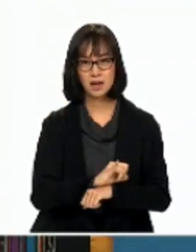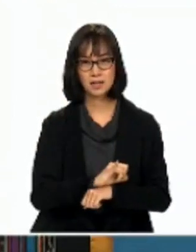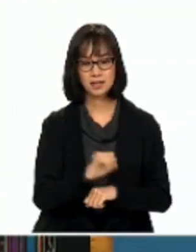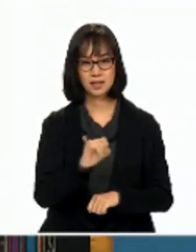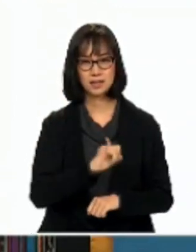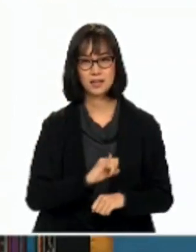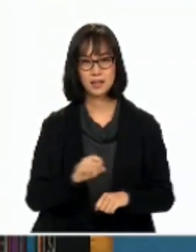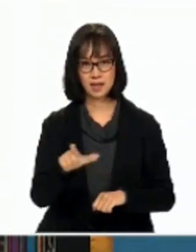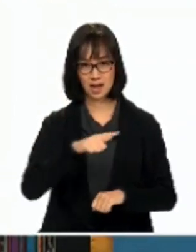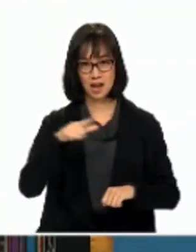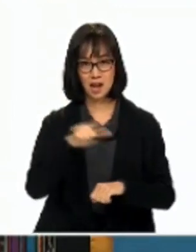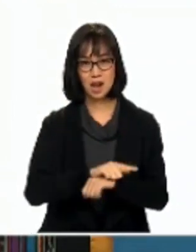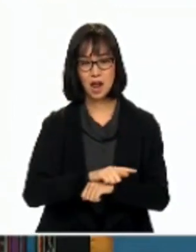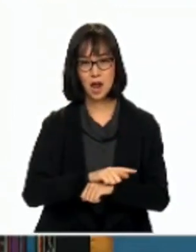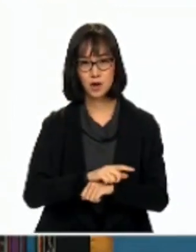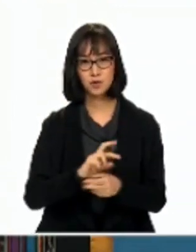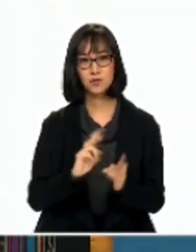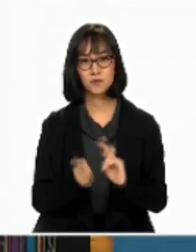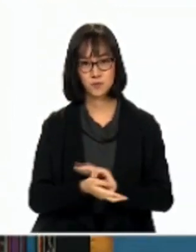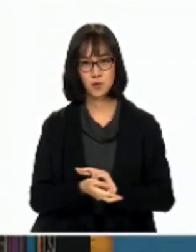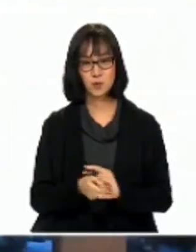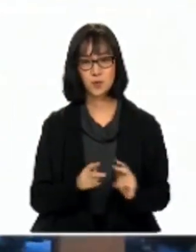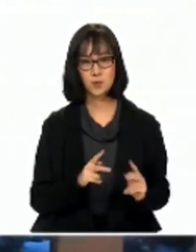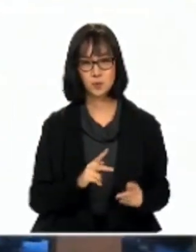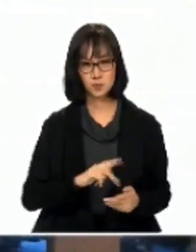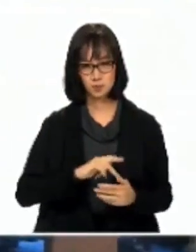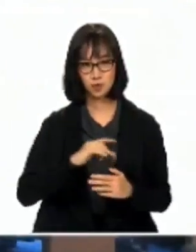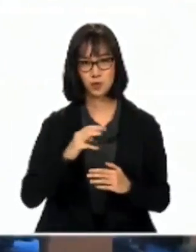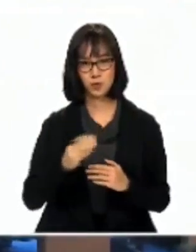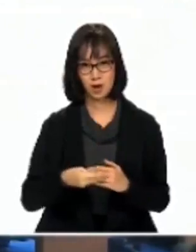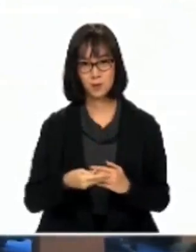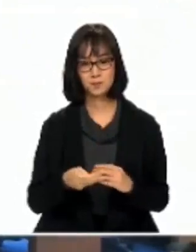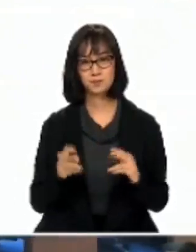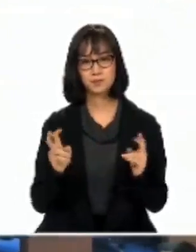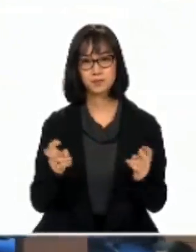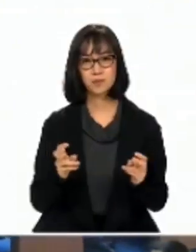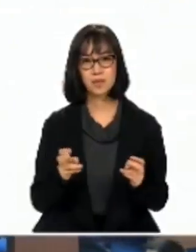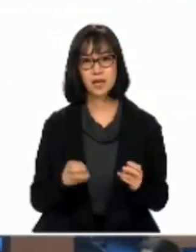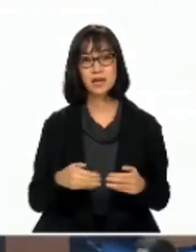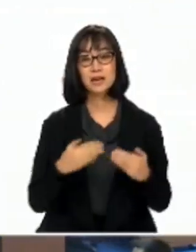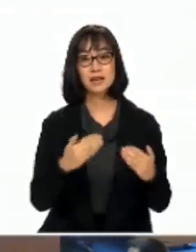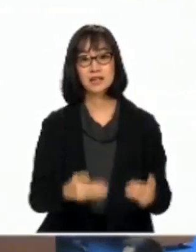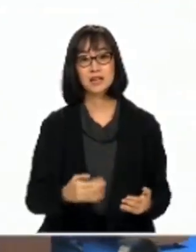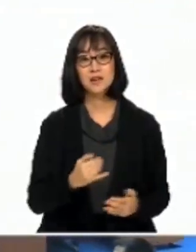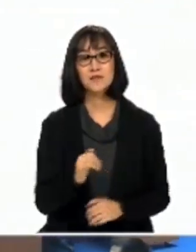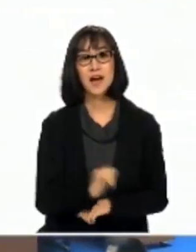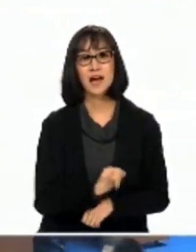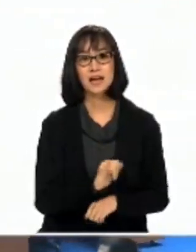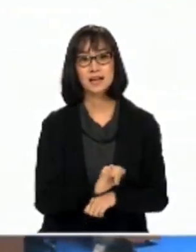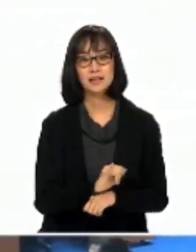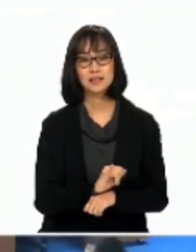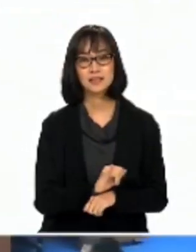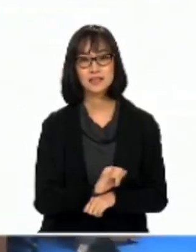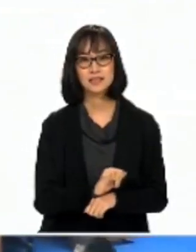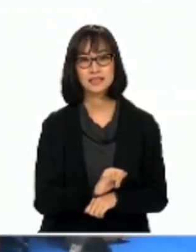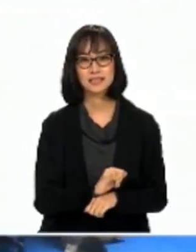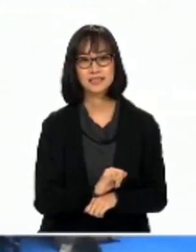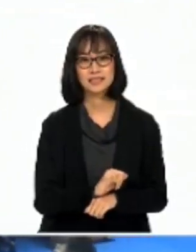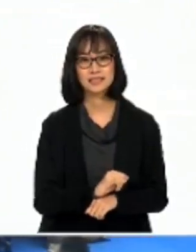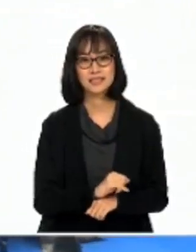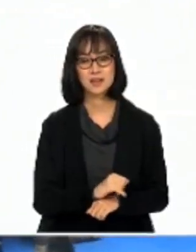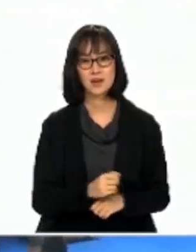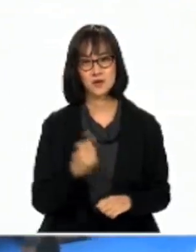program. And I gave the islands piece by piece to the Etas,